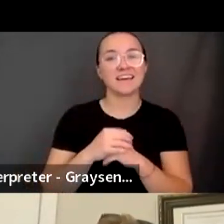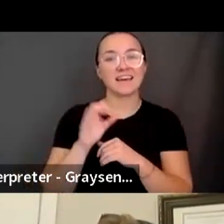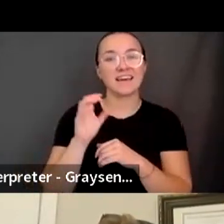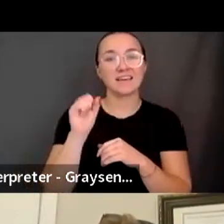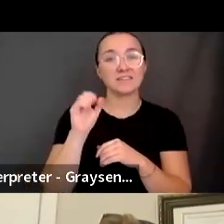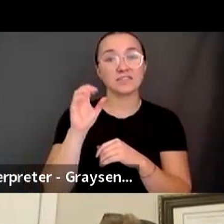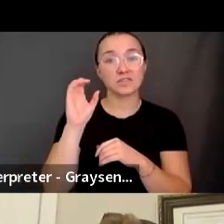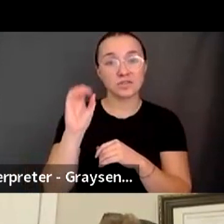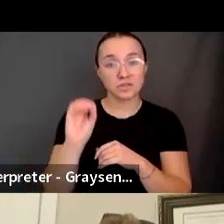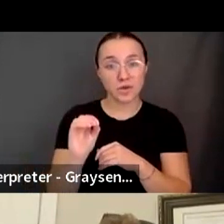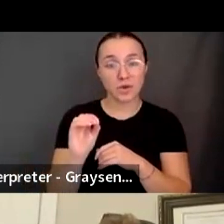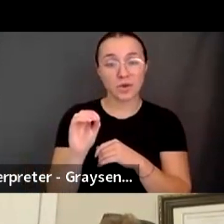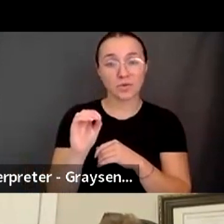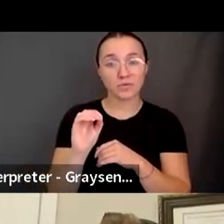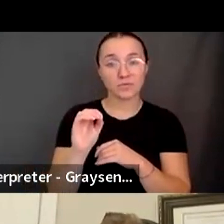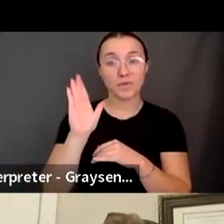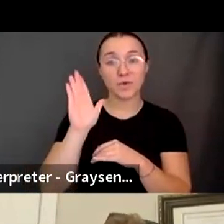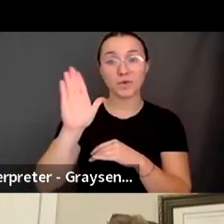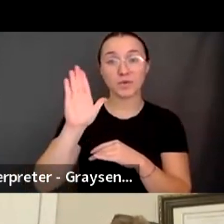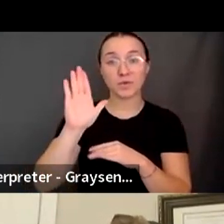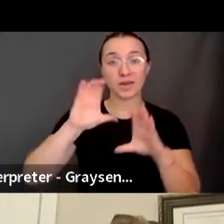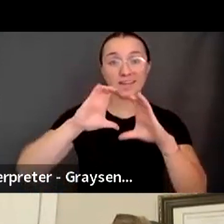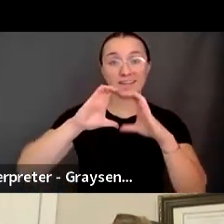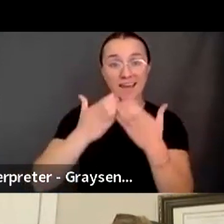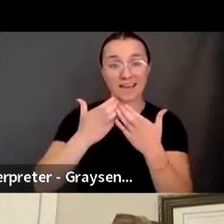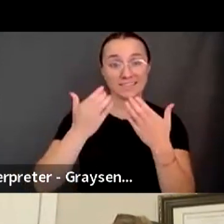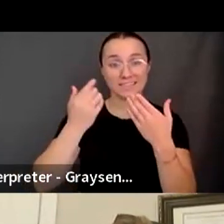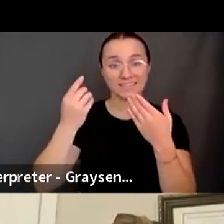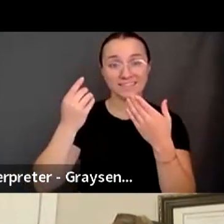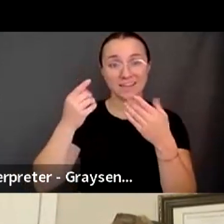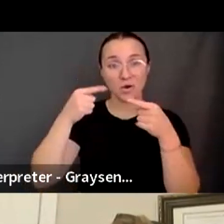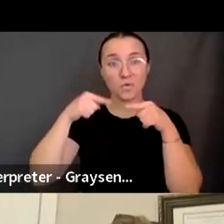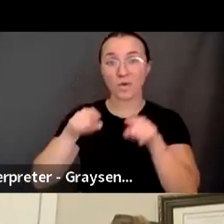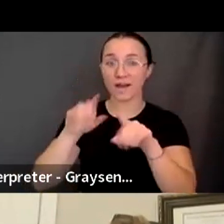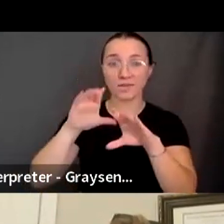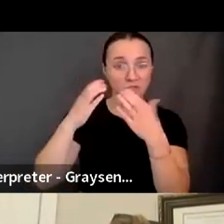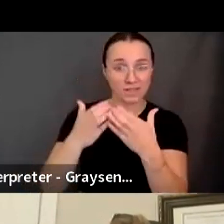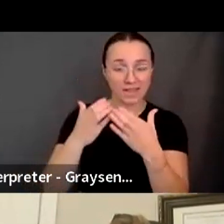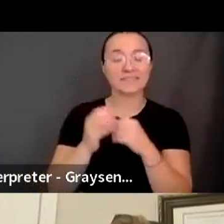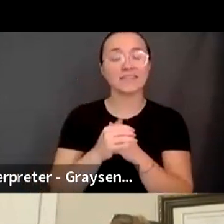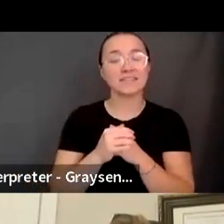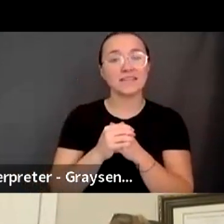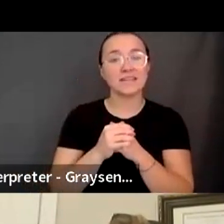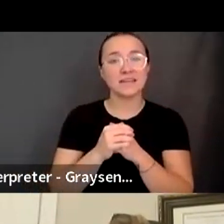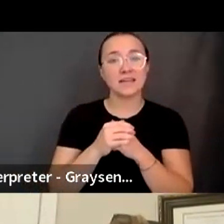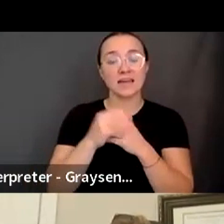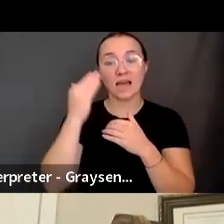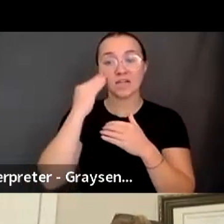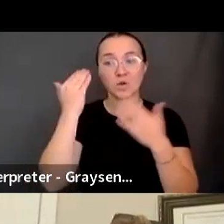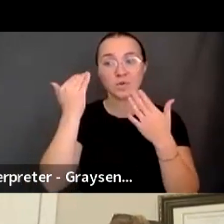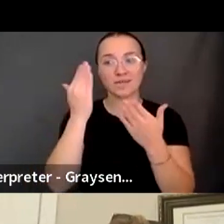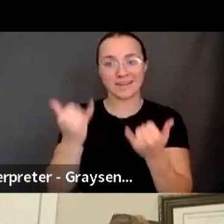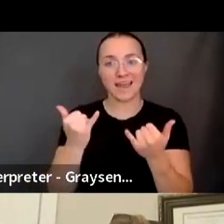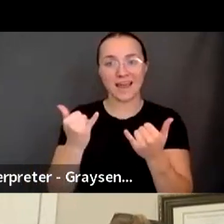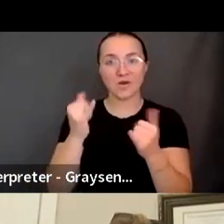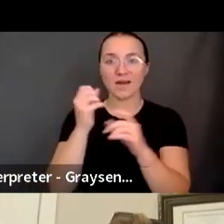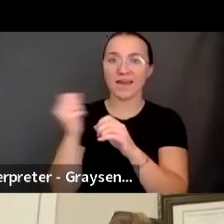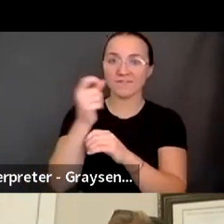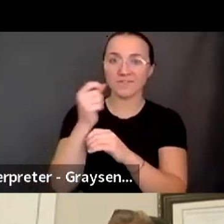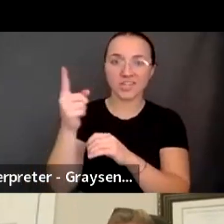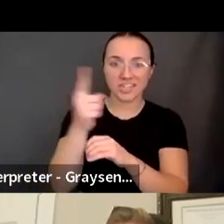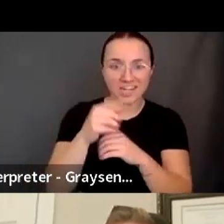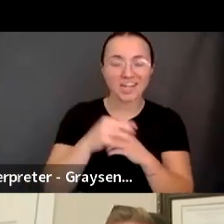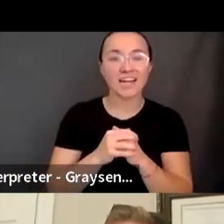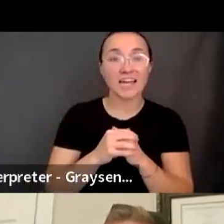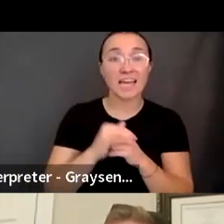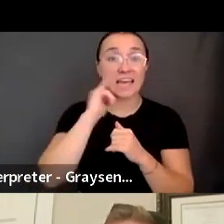while you're doing your courses, now that this is going to be an every semester thing or every year thing, if you would like to send your